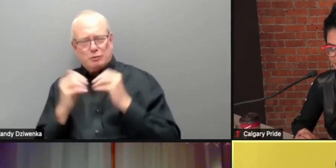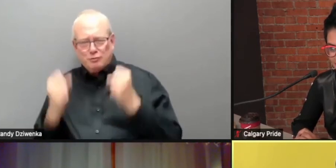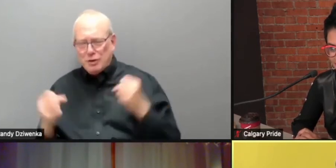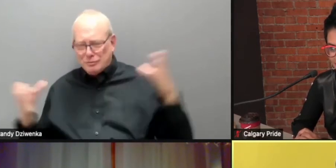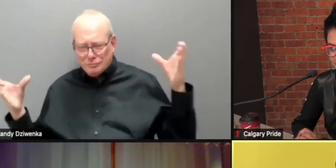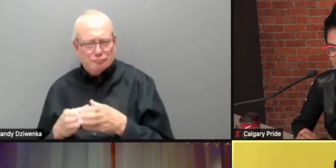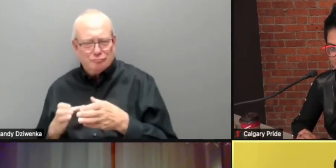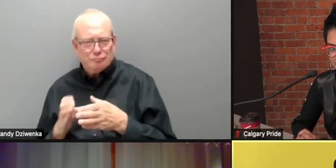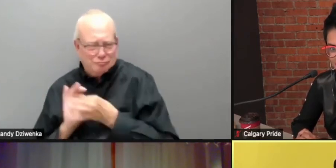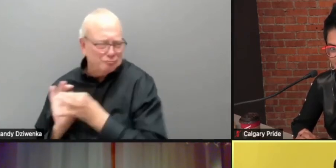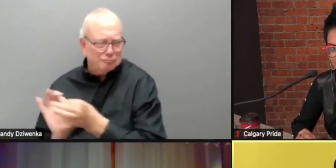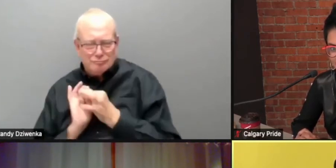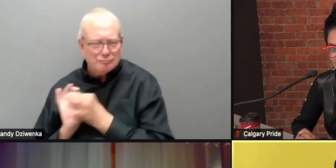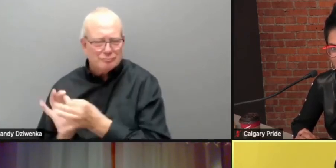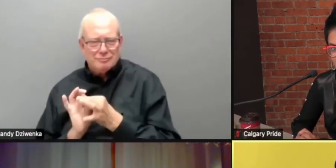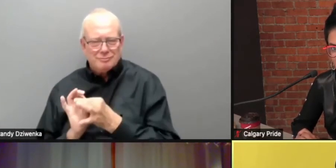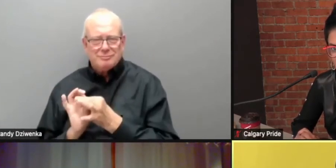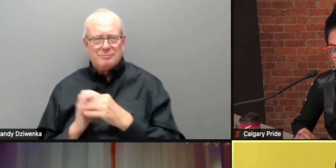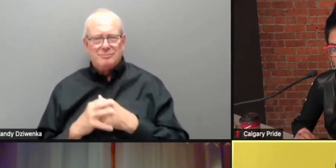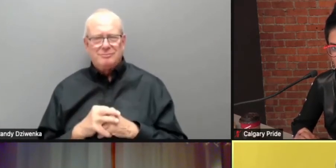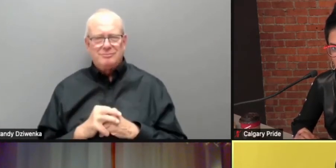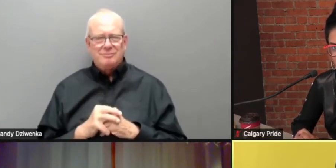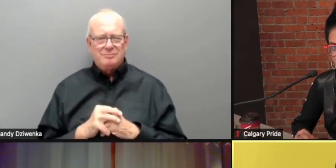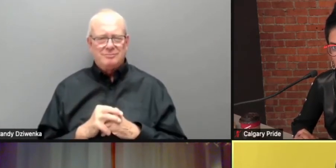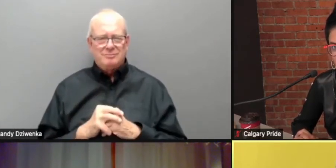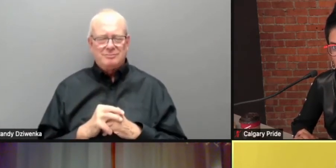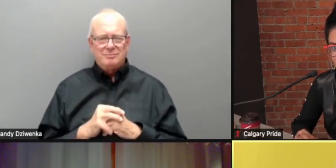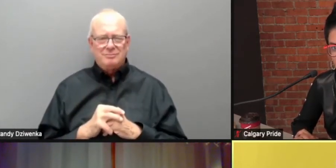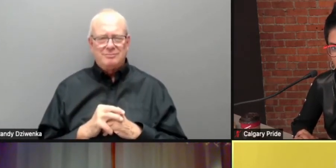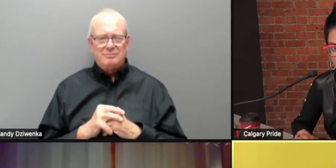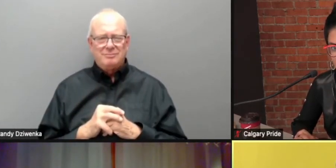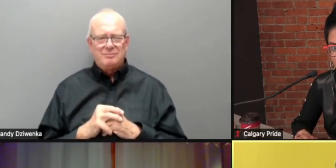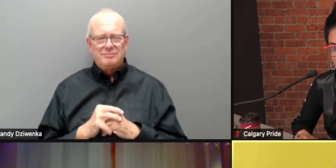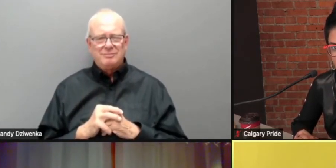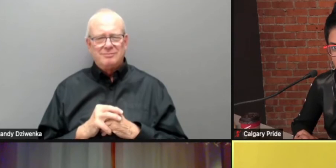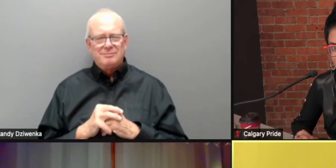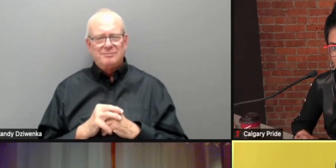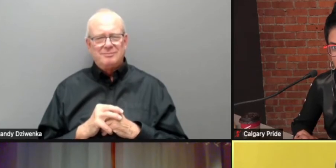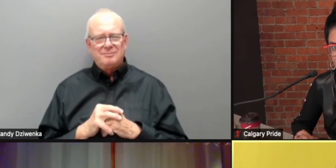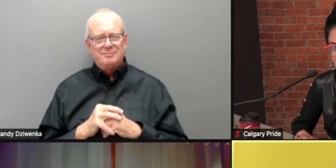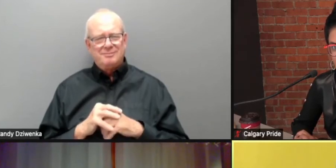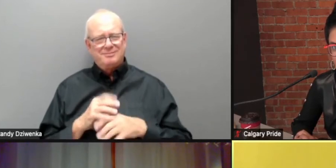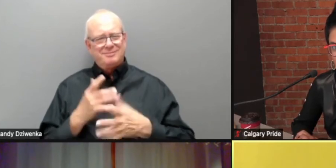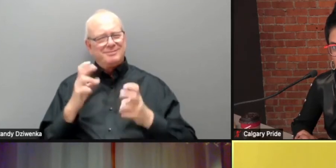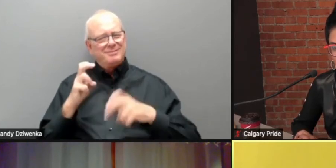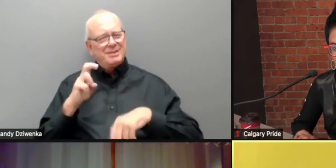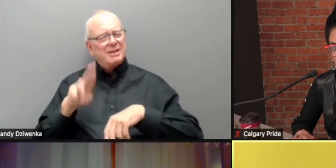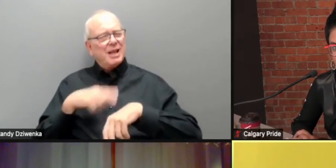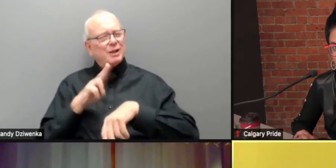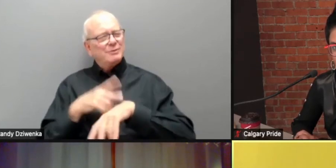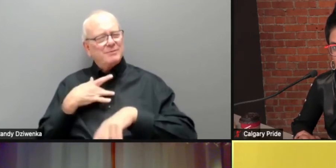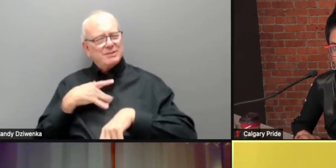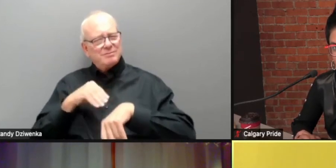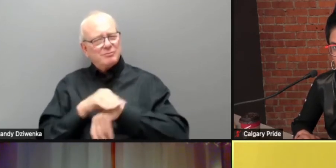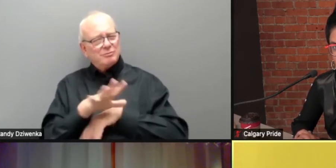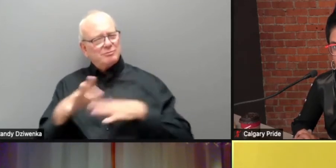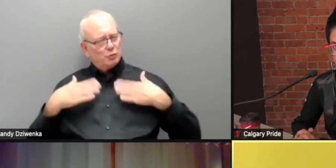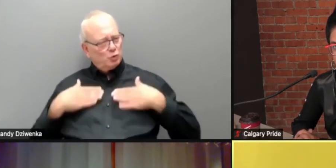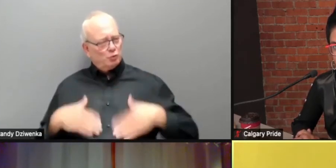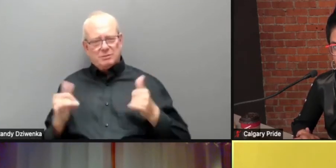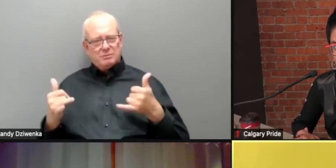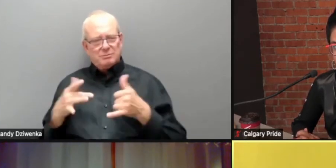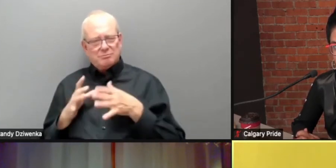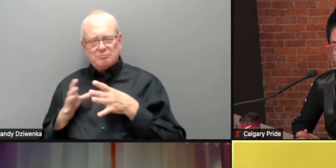but then nature takes care of itself. If nature brought pandemic because they felt that there has been discrimination happening, so